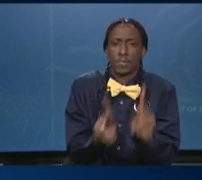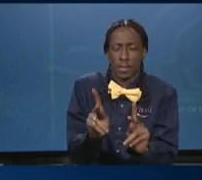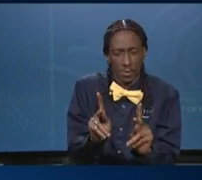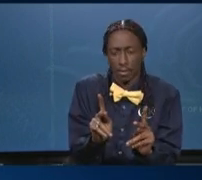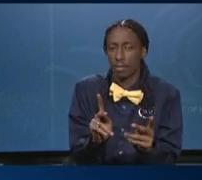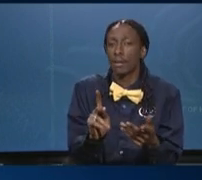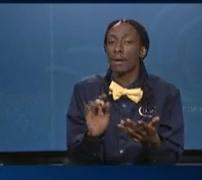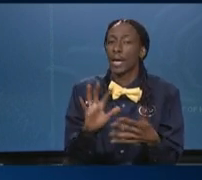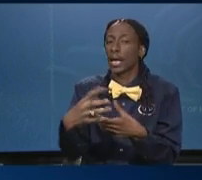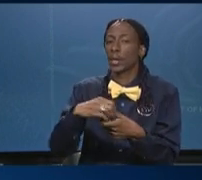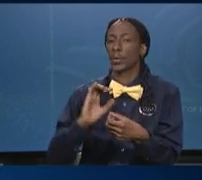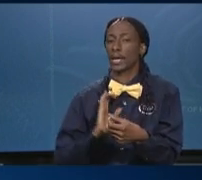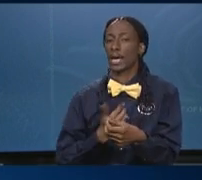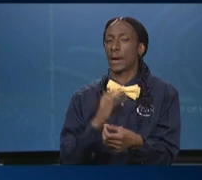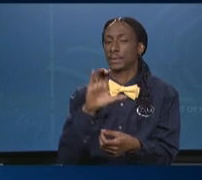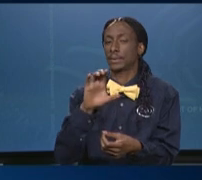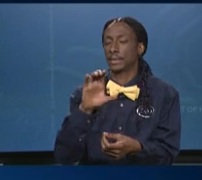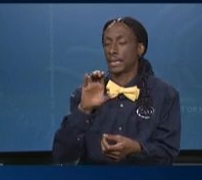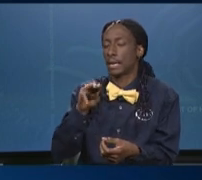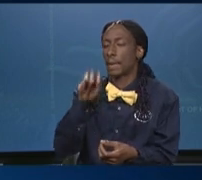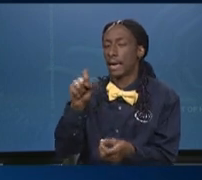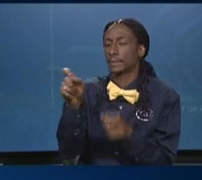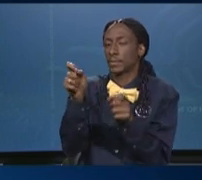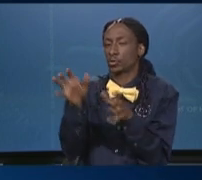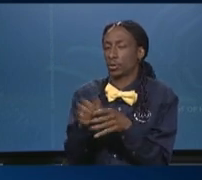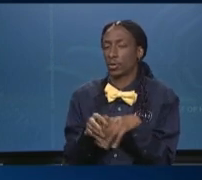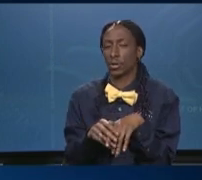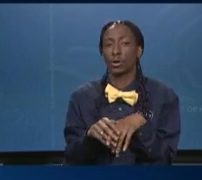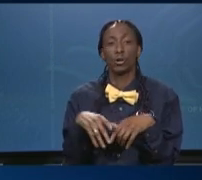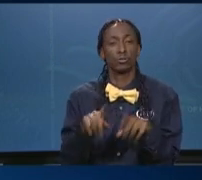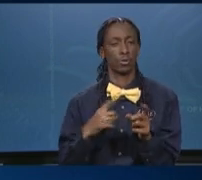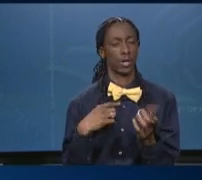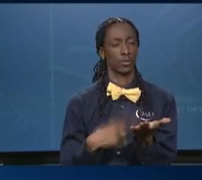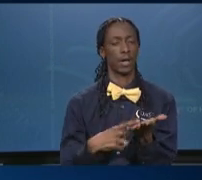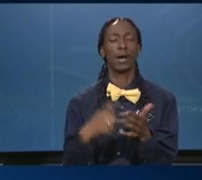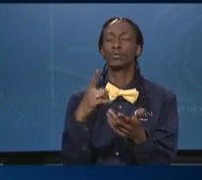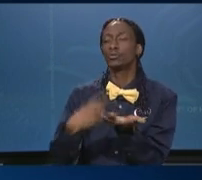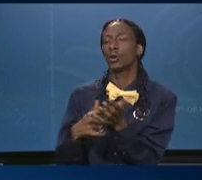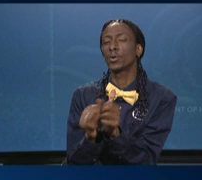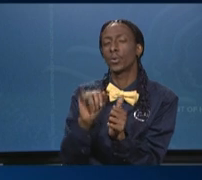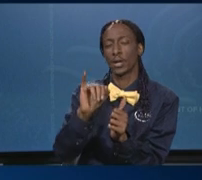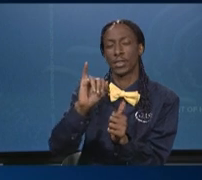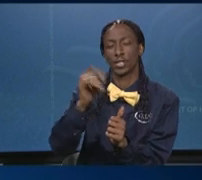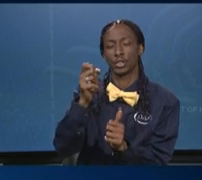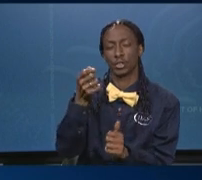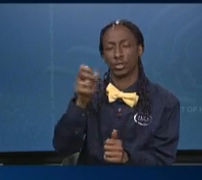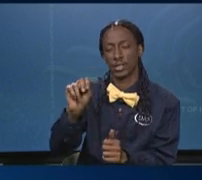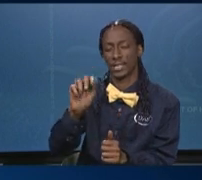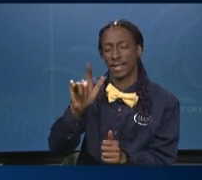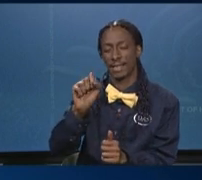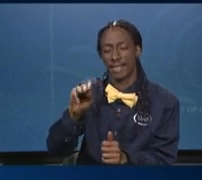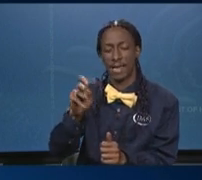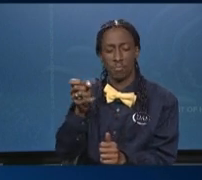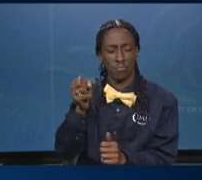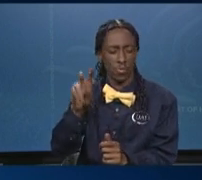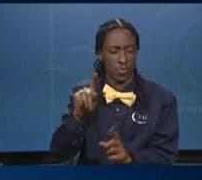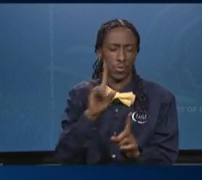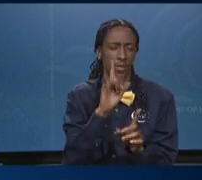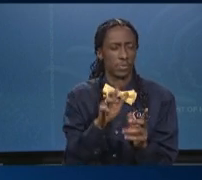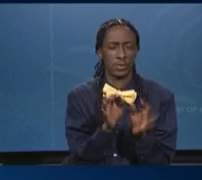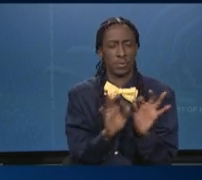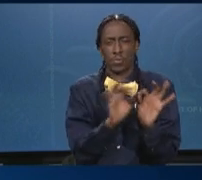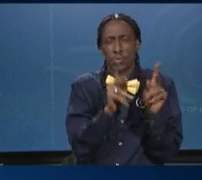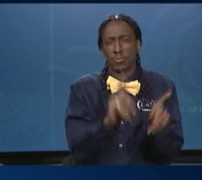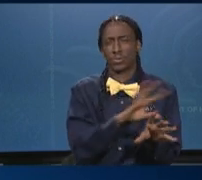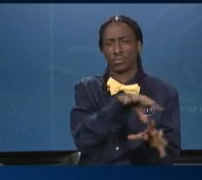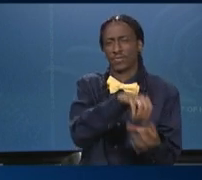administrator. And in conversation, I was talking with Jean Lambrew, who many of you know was one of the key implementers and architects of the